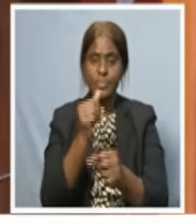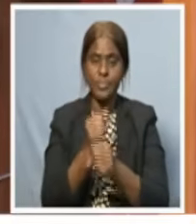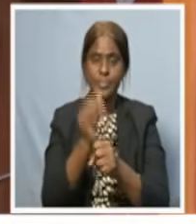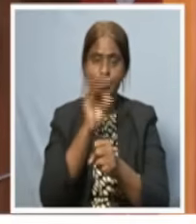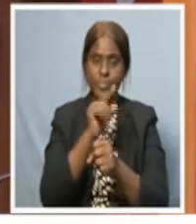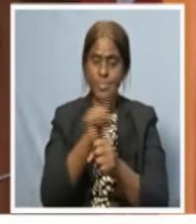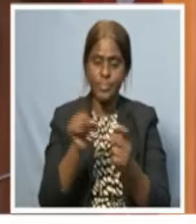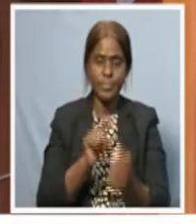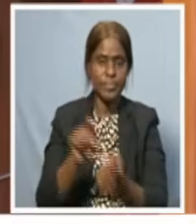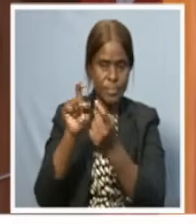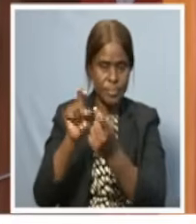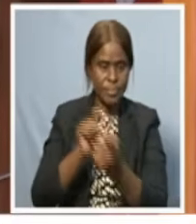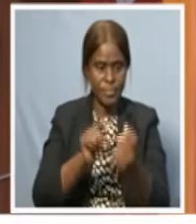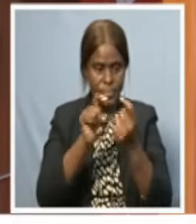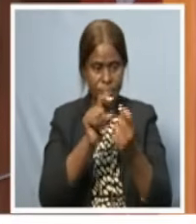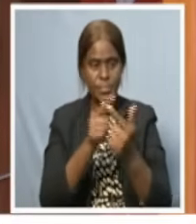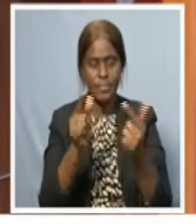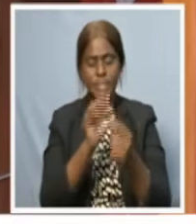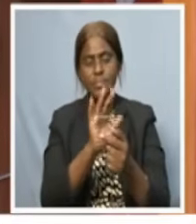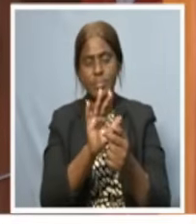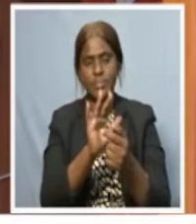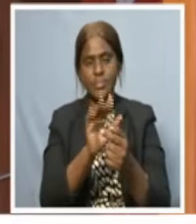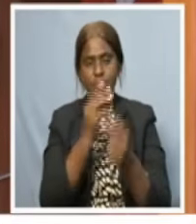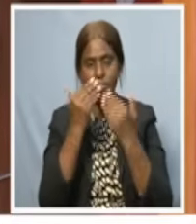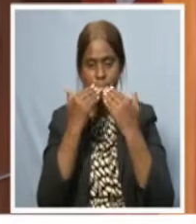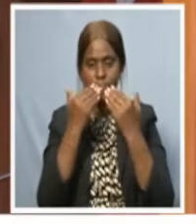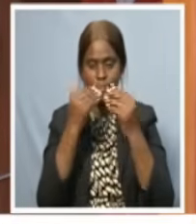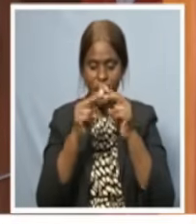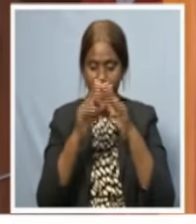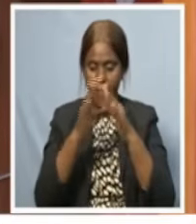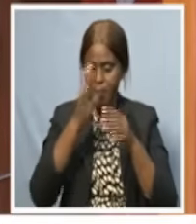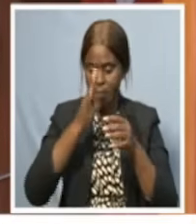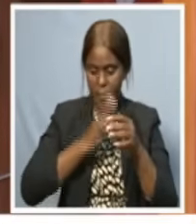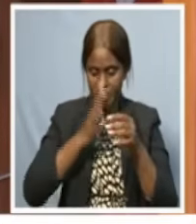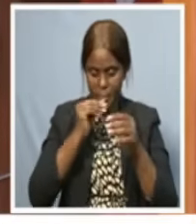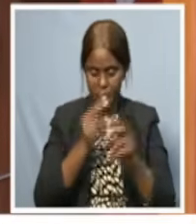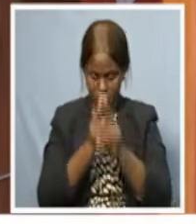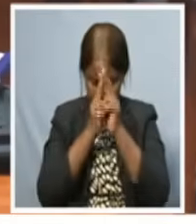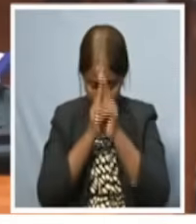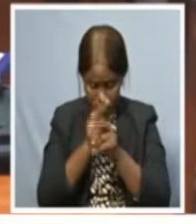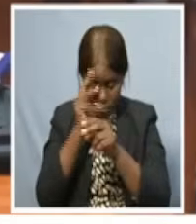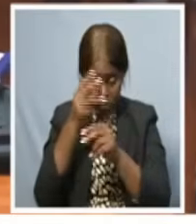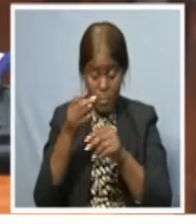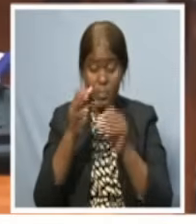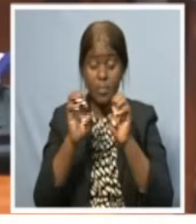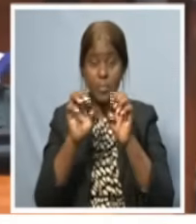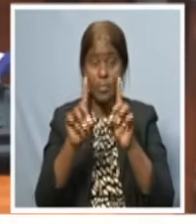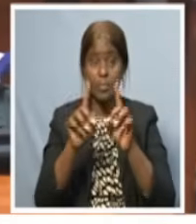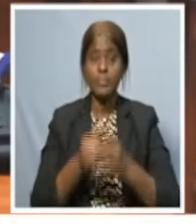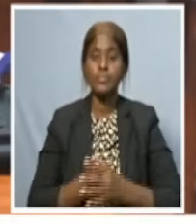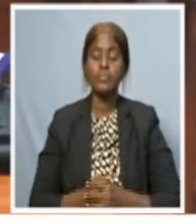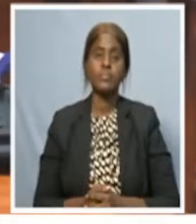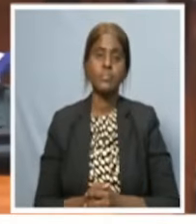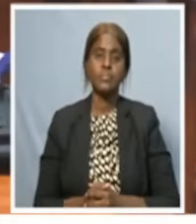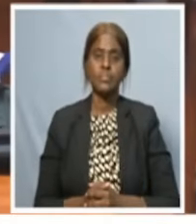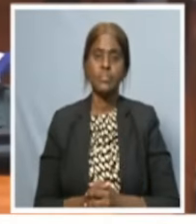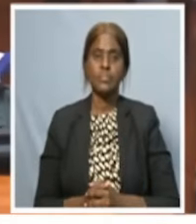be a challenge. Thank you, Madam Speaker. The Honorable Minister of Education.